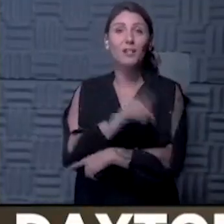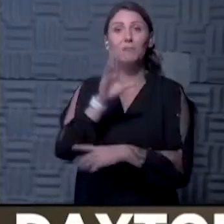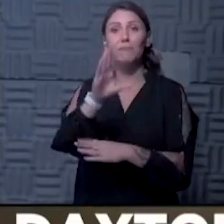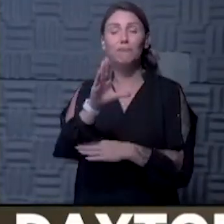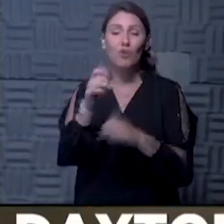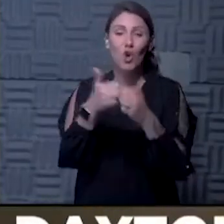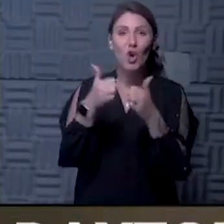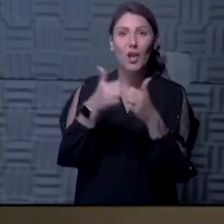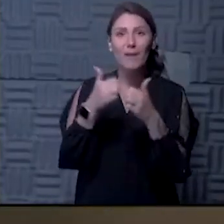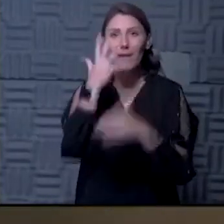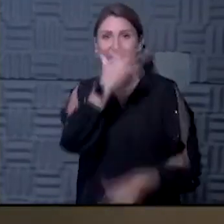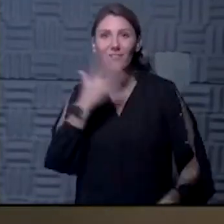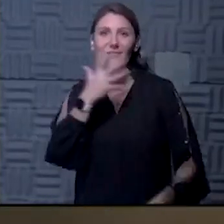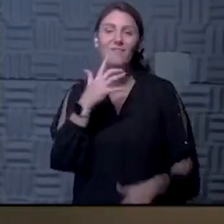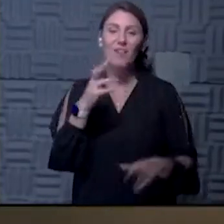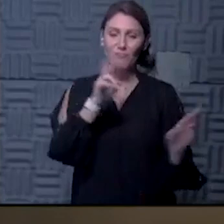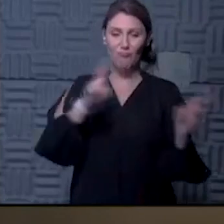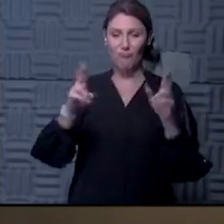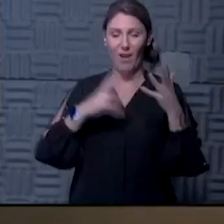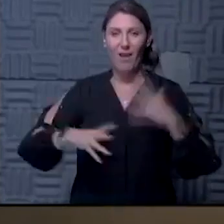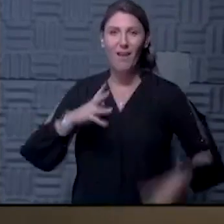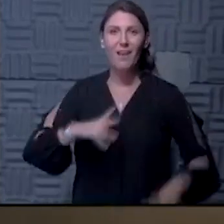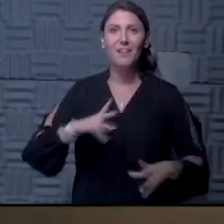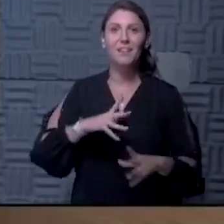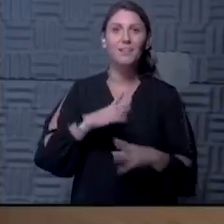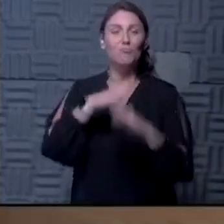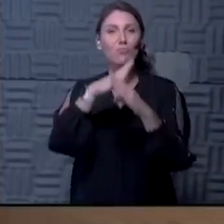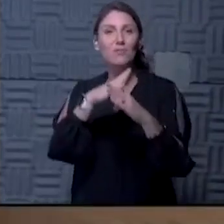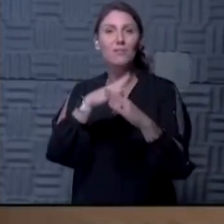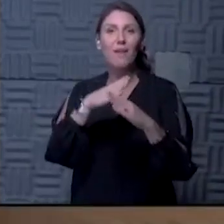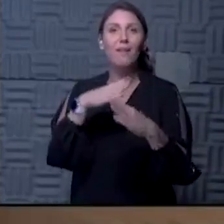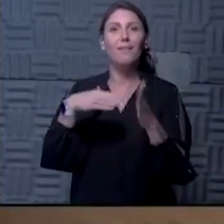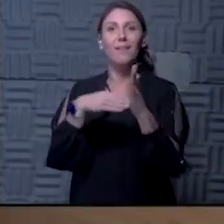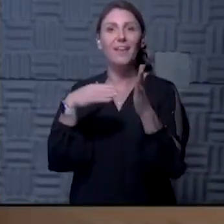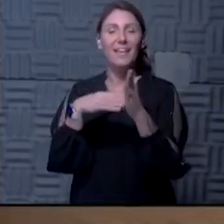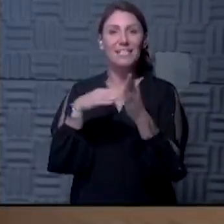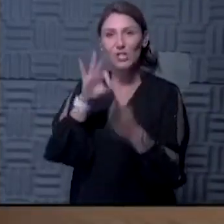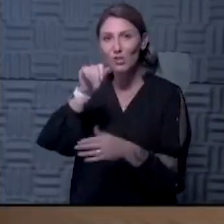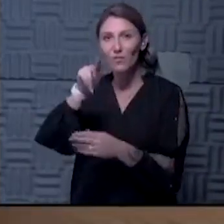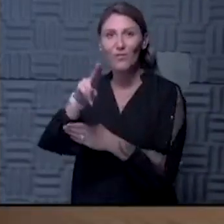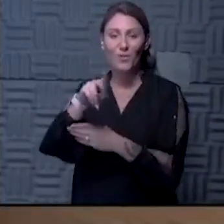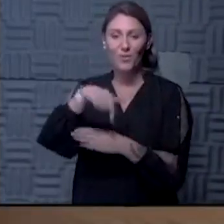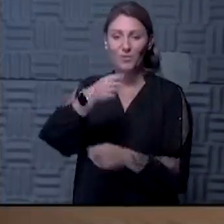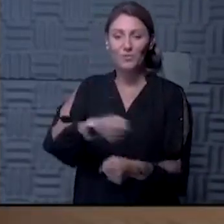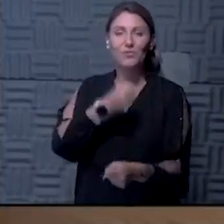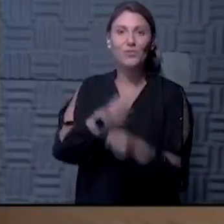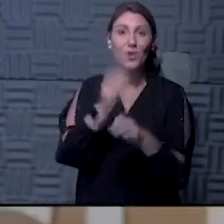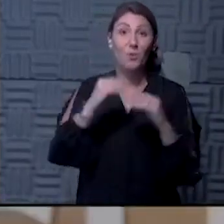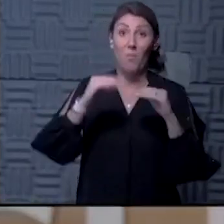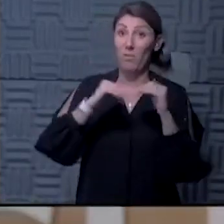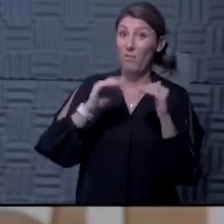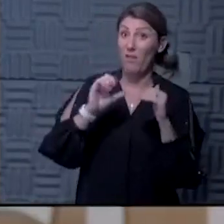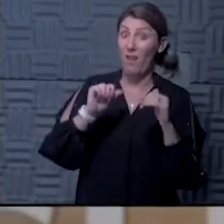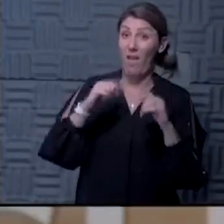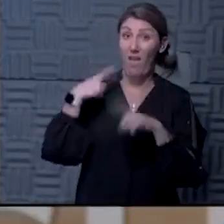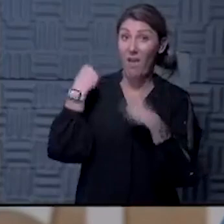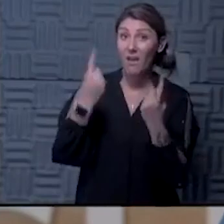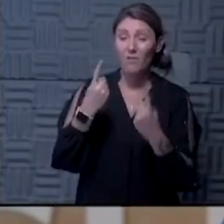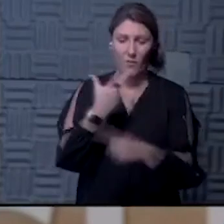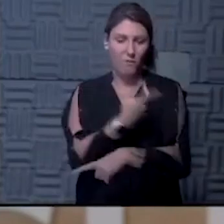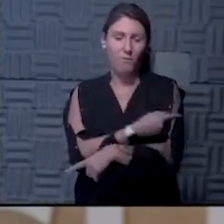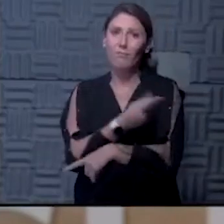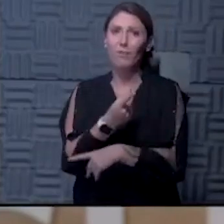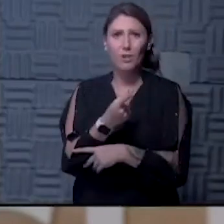face, gear up, protect yourself and your community against the flu. This year, more than ever, getting a flu shot matters. Protect